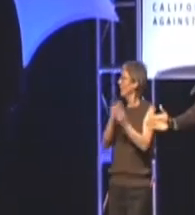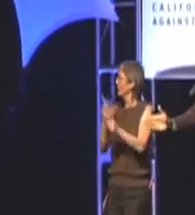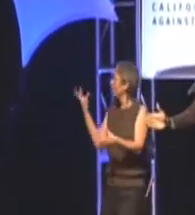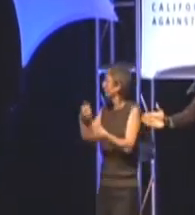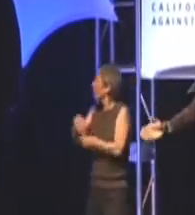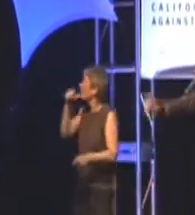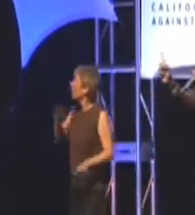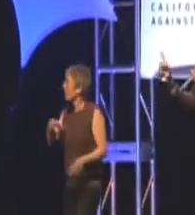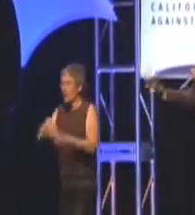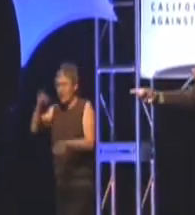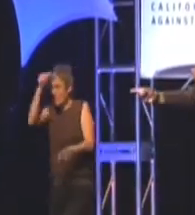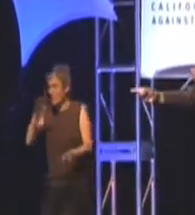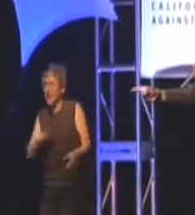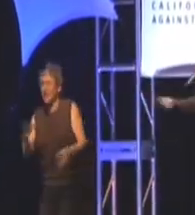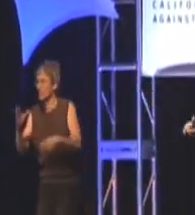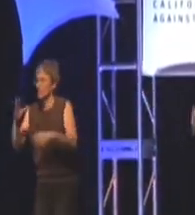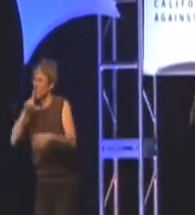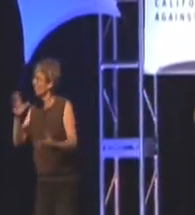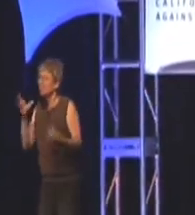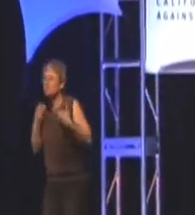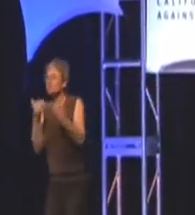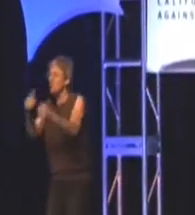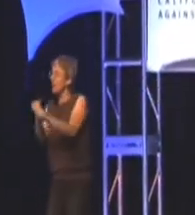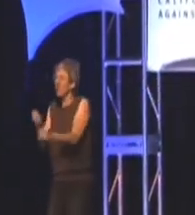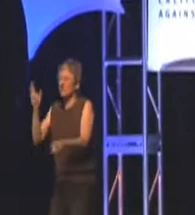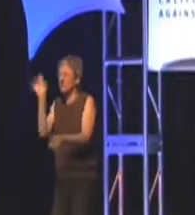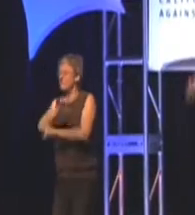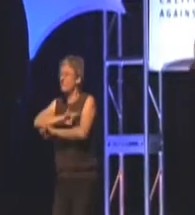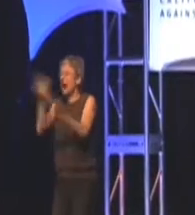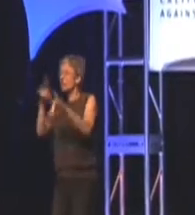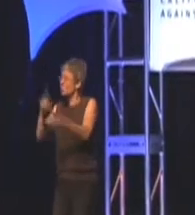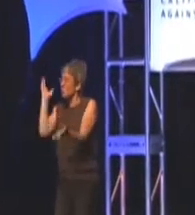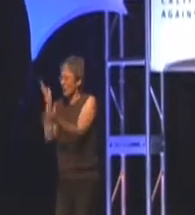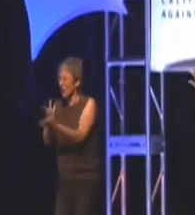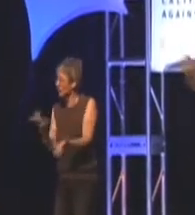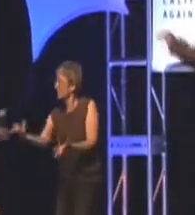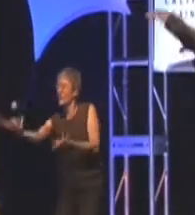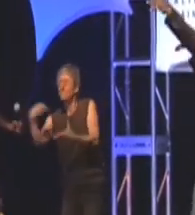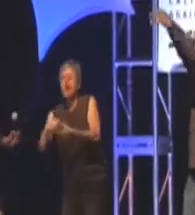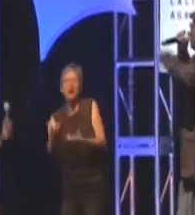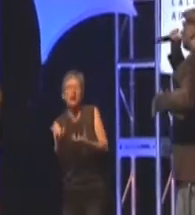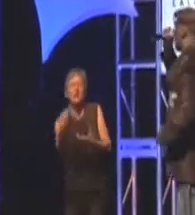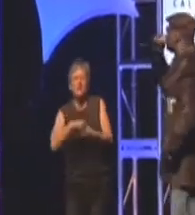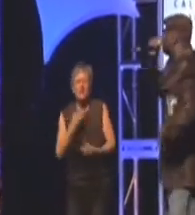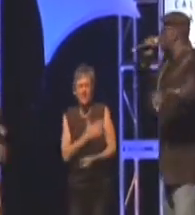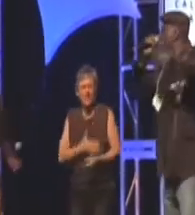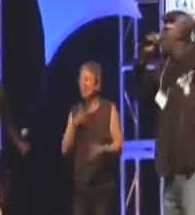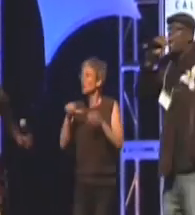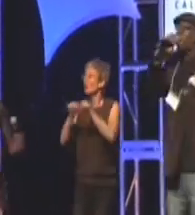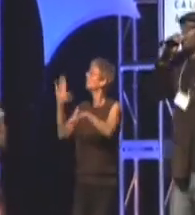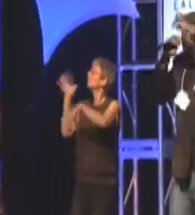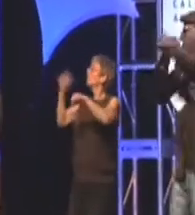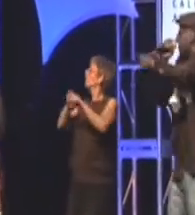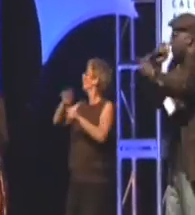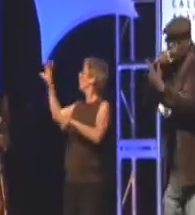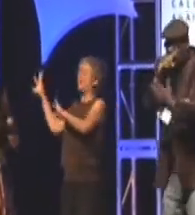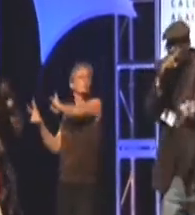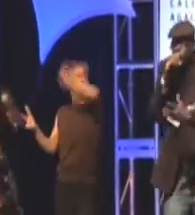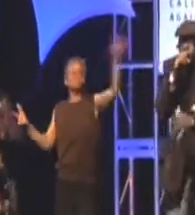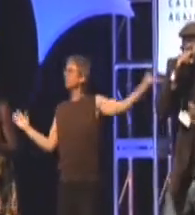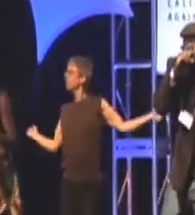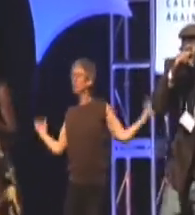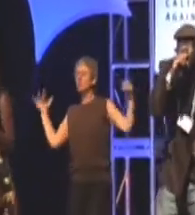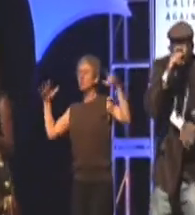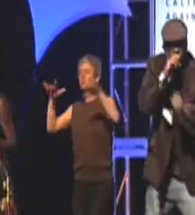All my women and men in the struggle join in Putting violence to an end, let's get involved This a call to action from the west to the east